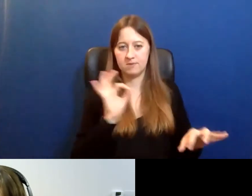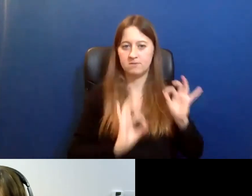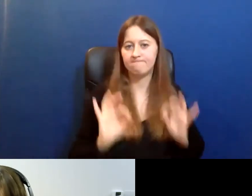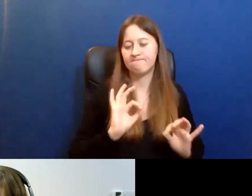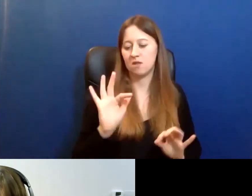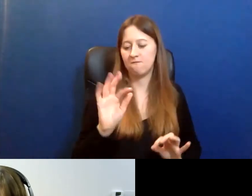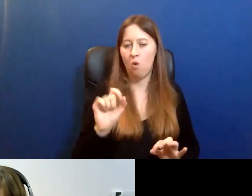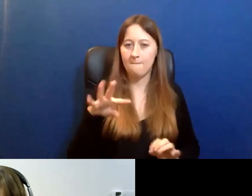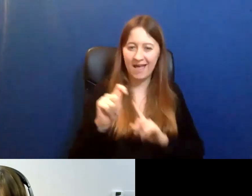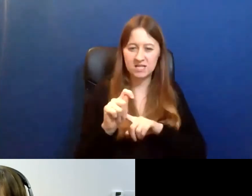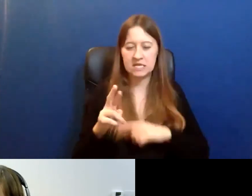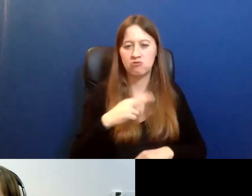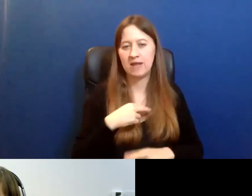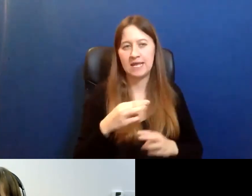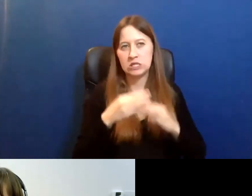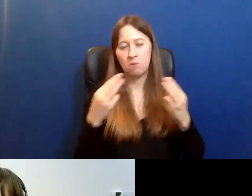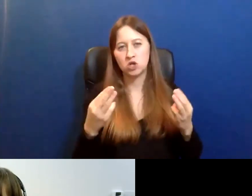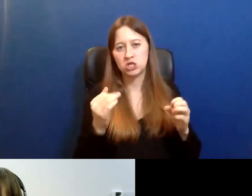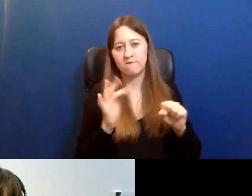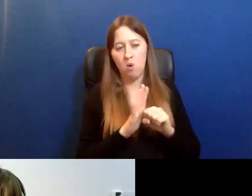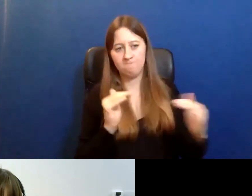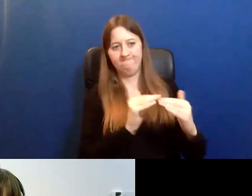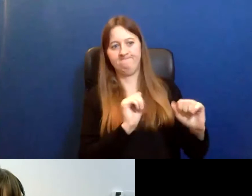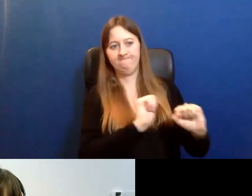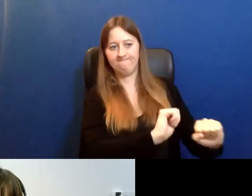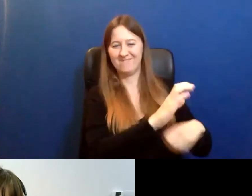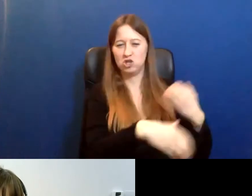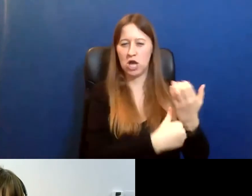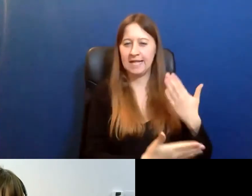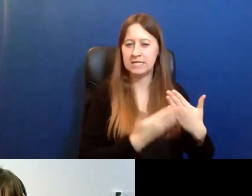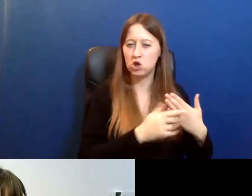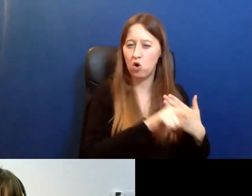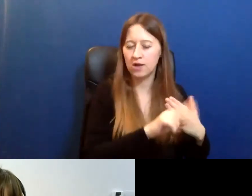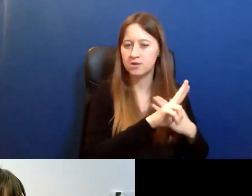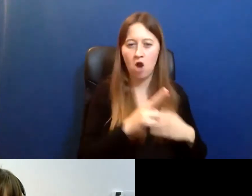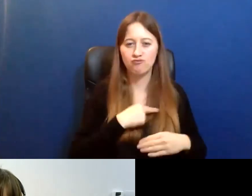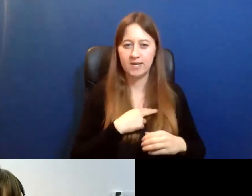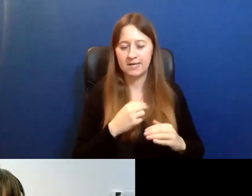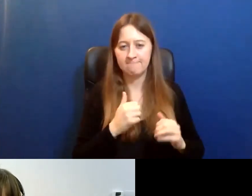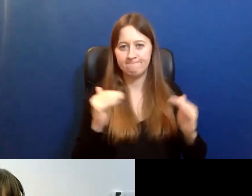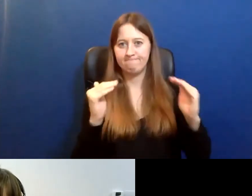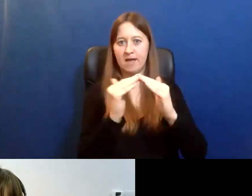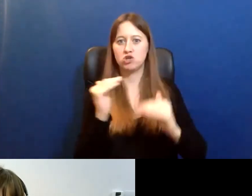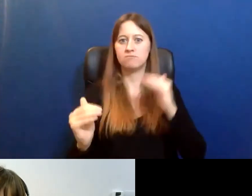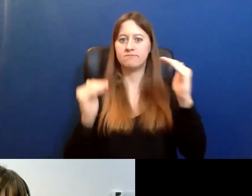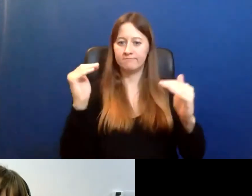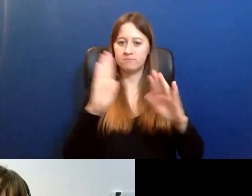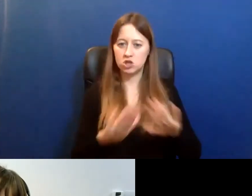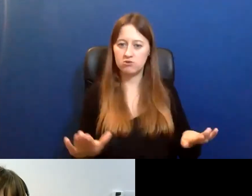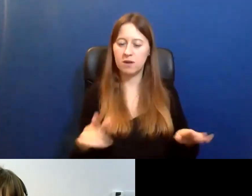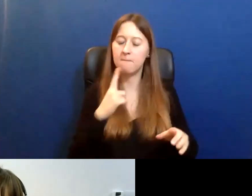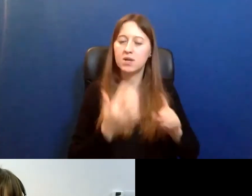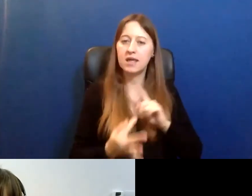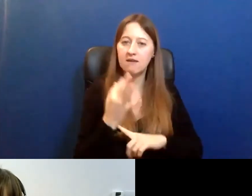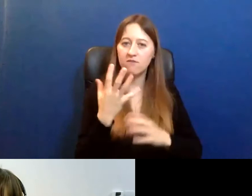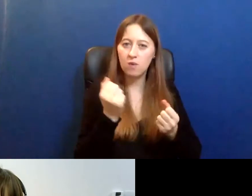childish for children. I think it's one thing if you've got children who've got you know, difficulties, like learning difficulties,